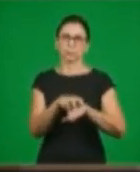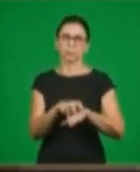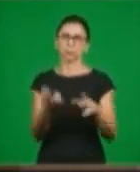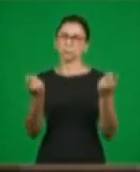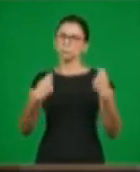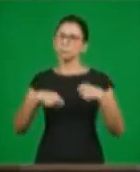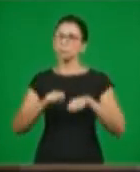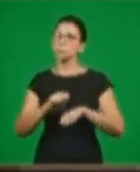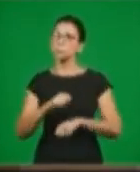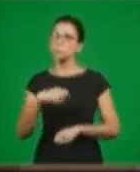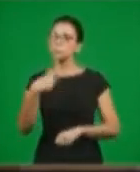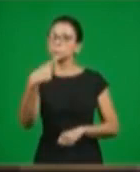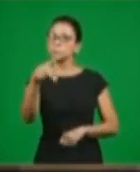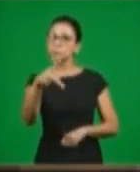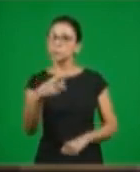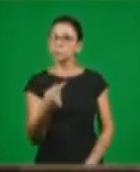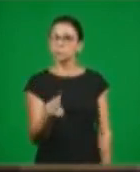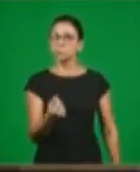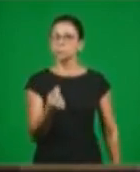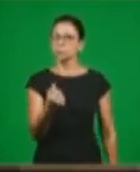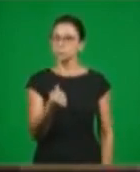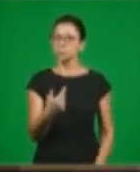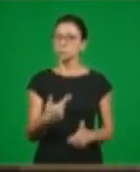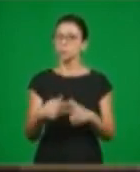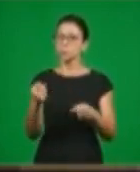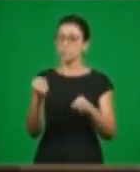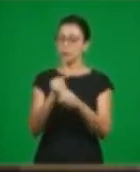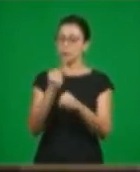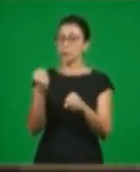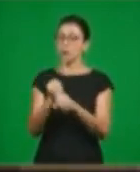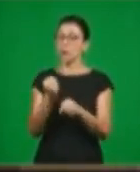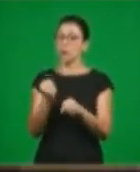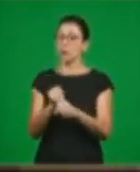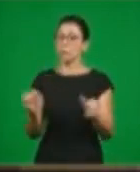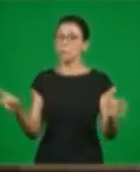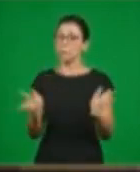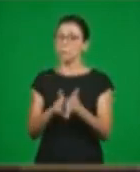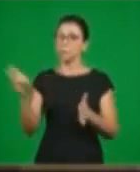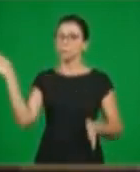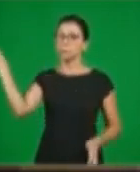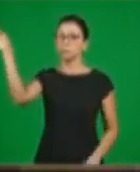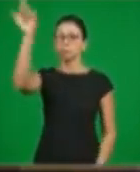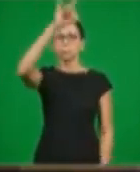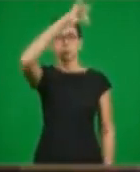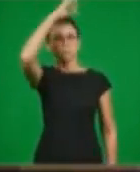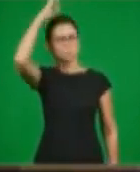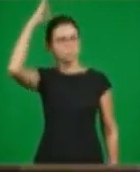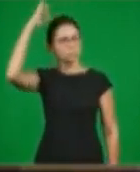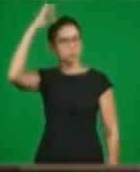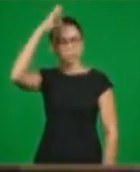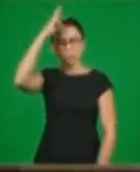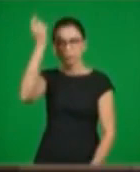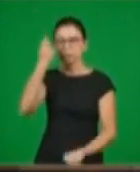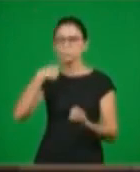determines. We don't need resources, because the work, it is from the Holy Spirit.